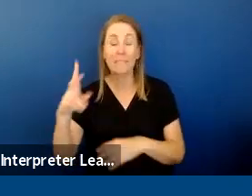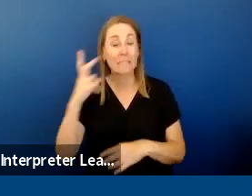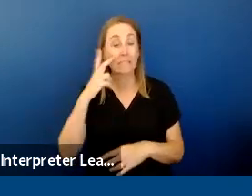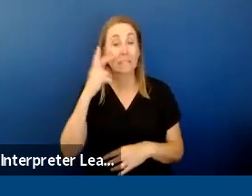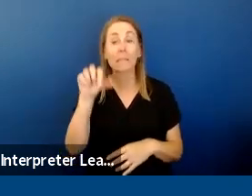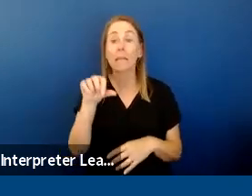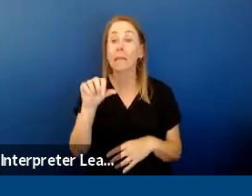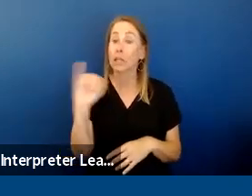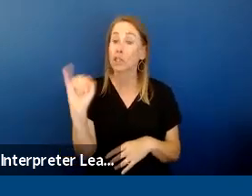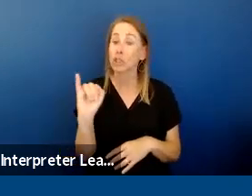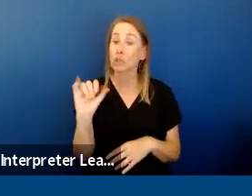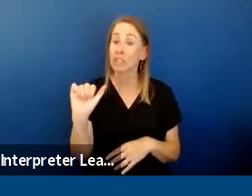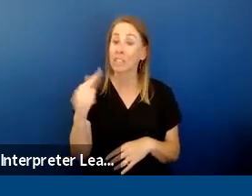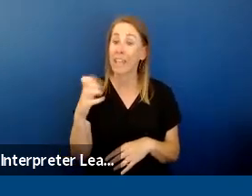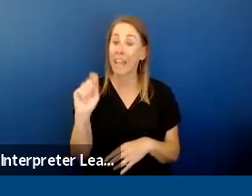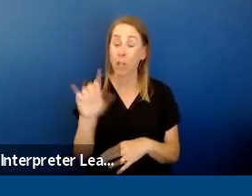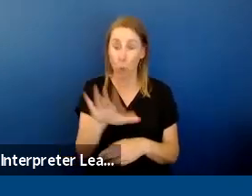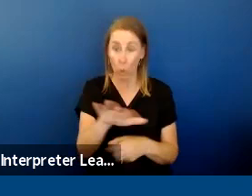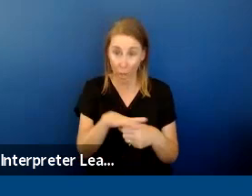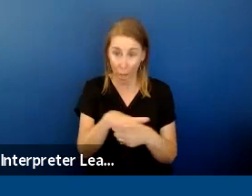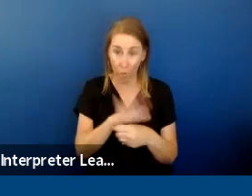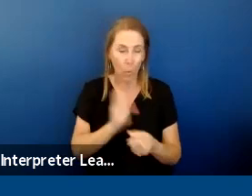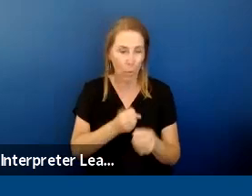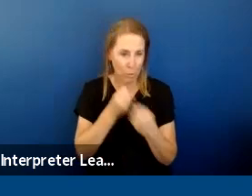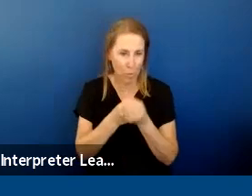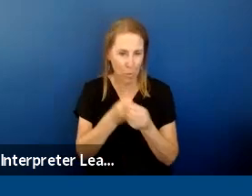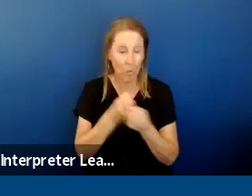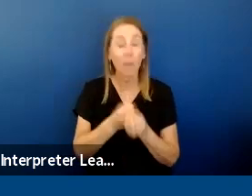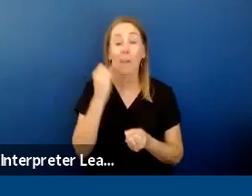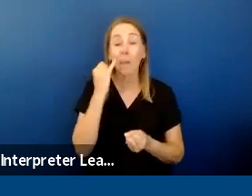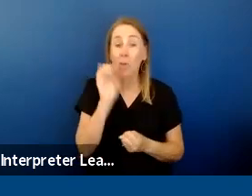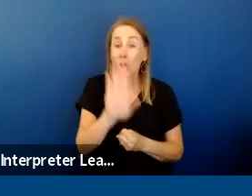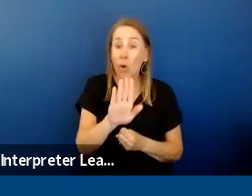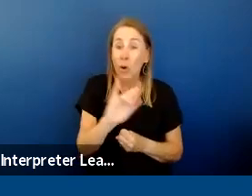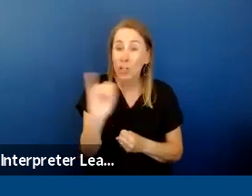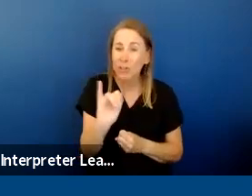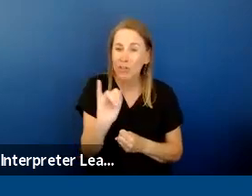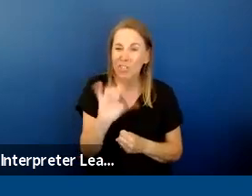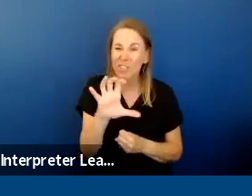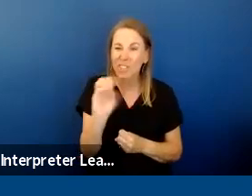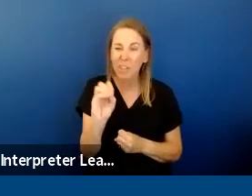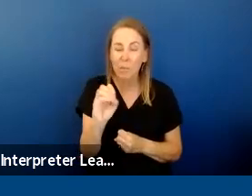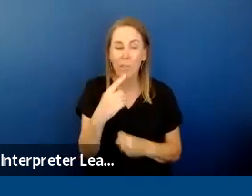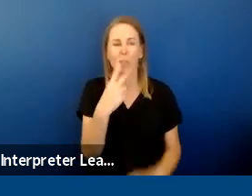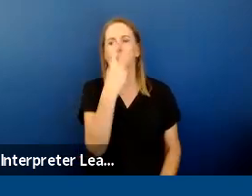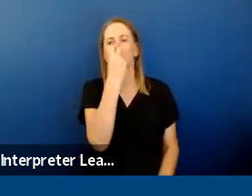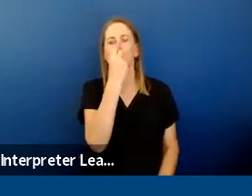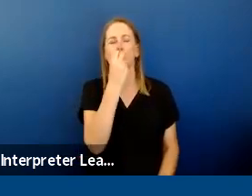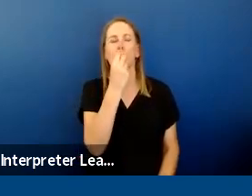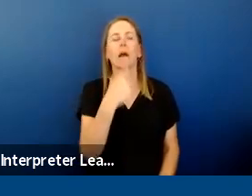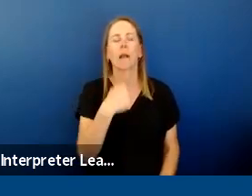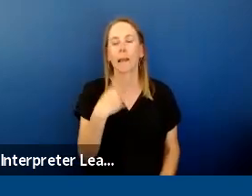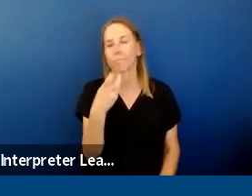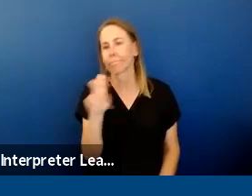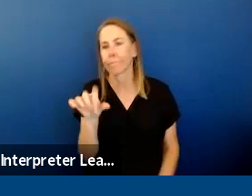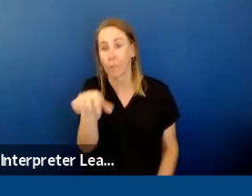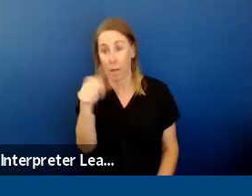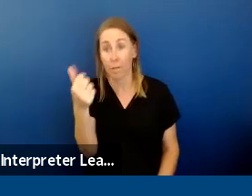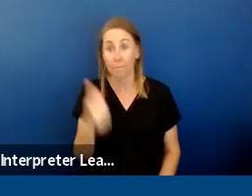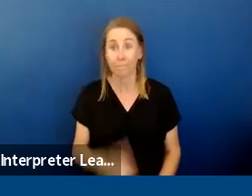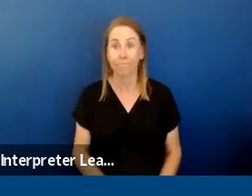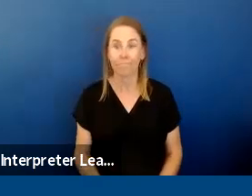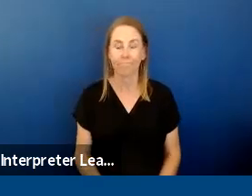are in the process of participating. You do not have to be in a special flood hazard area to get flood insurance. That's a